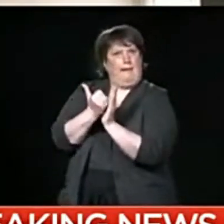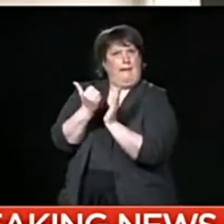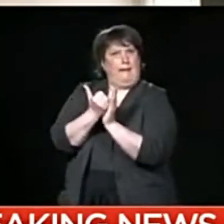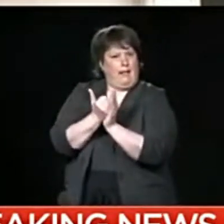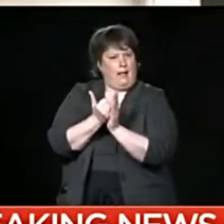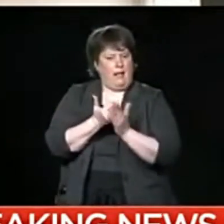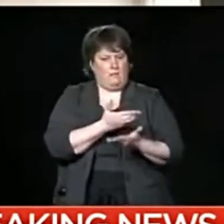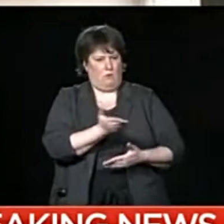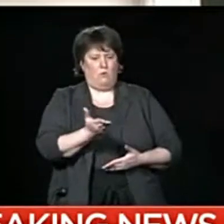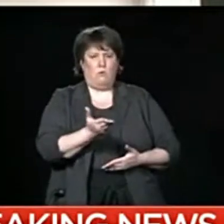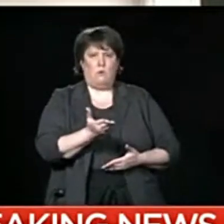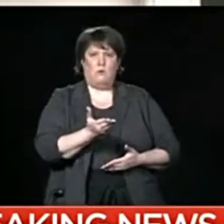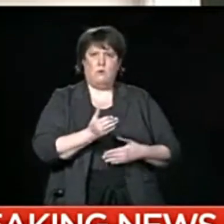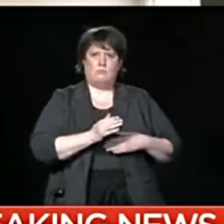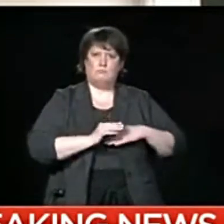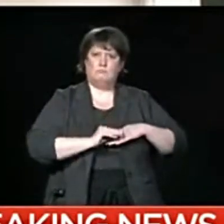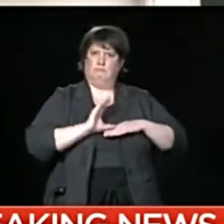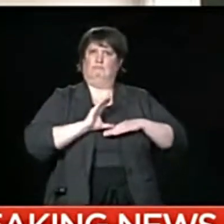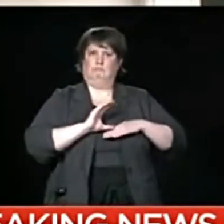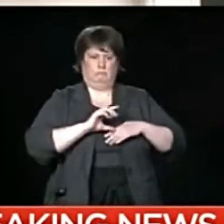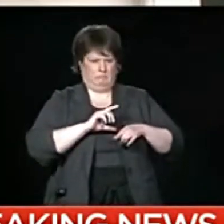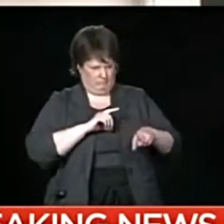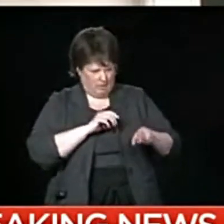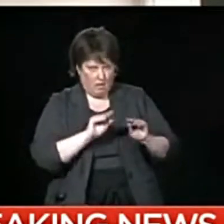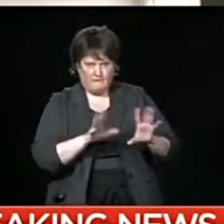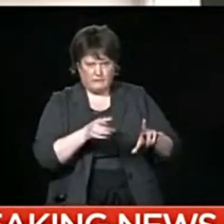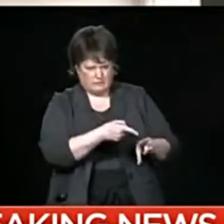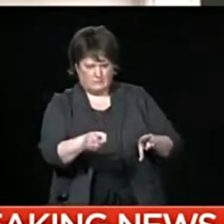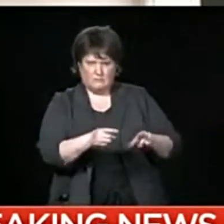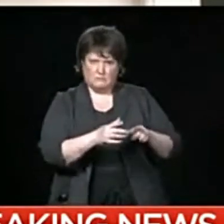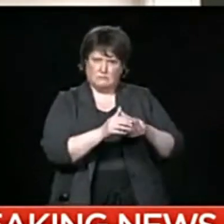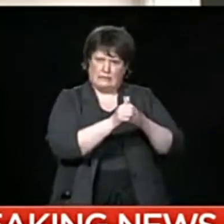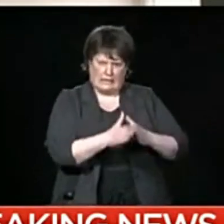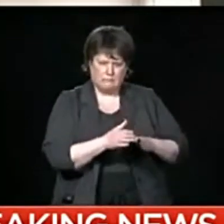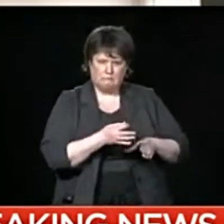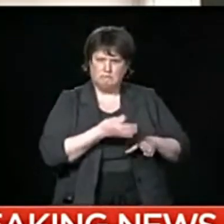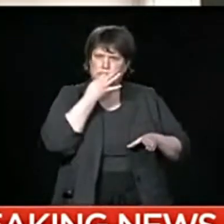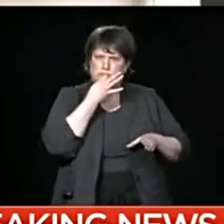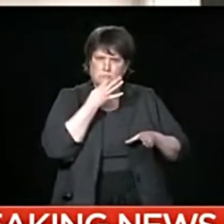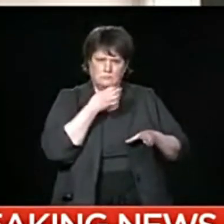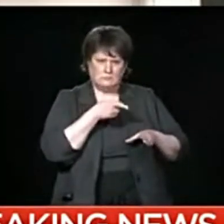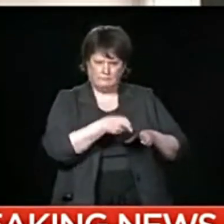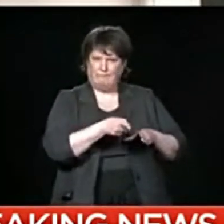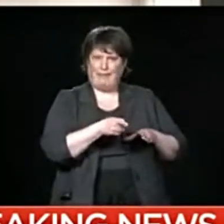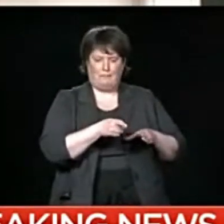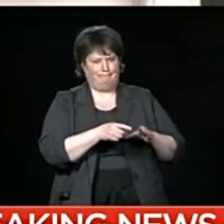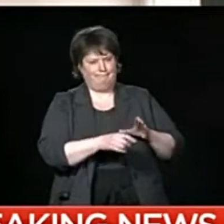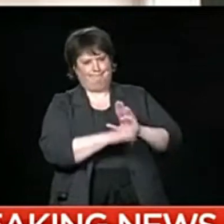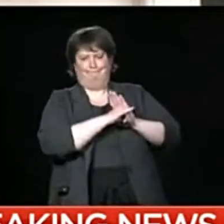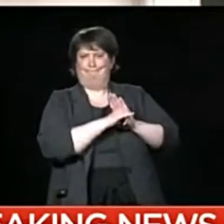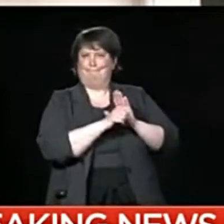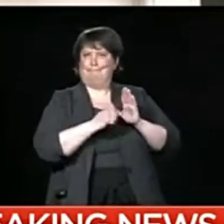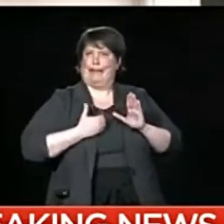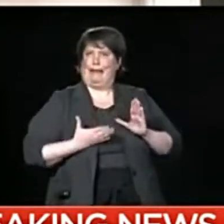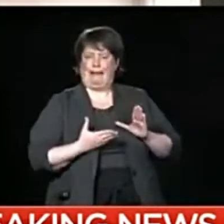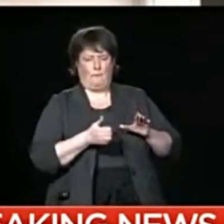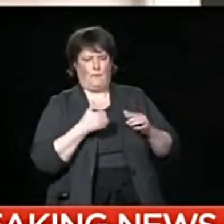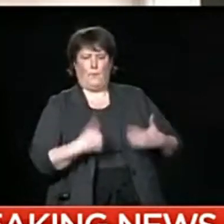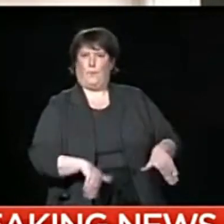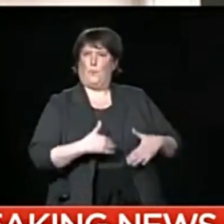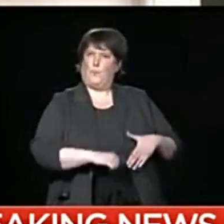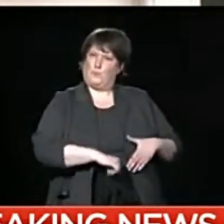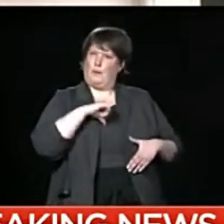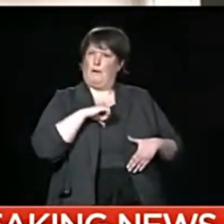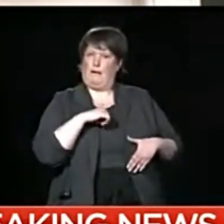time, is a real sign of leadership and a sign of what Canadians do best. In tough times, we